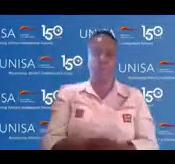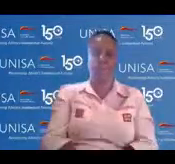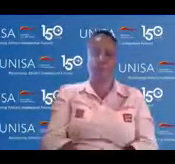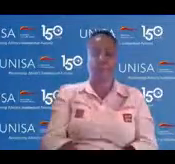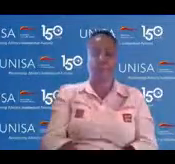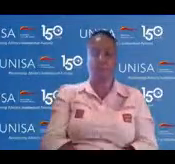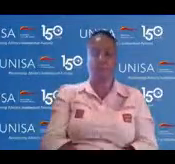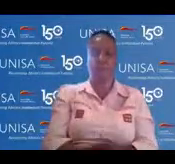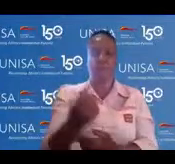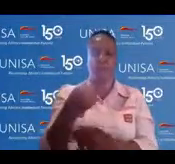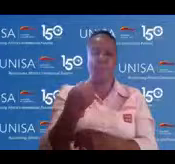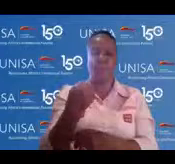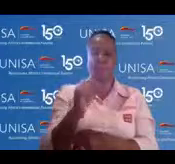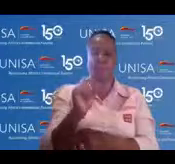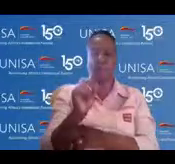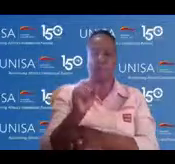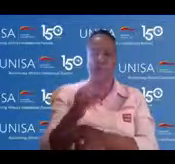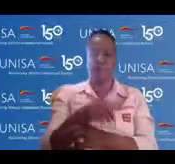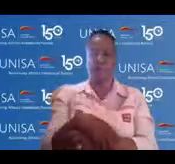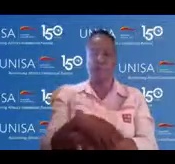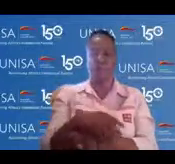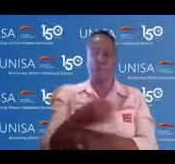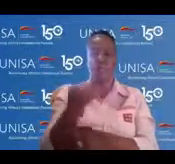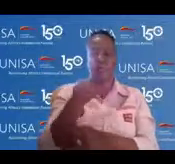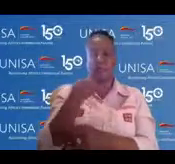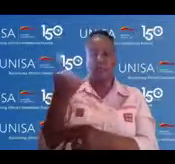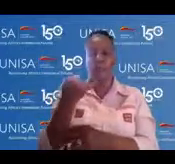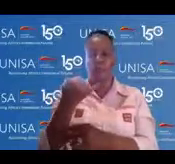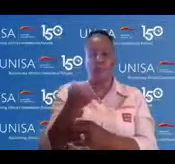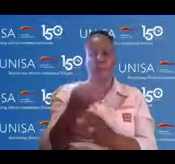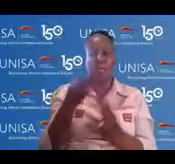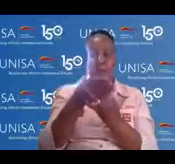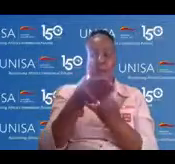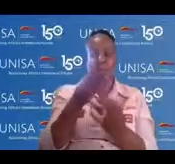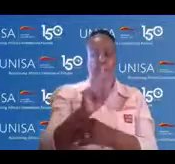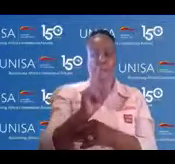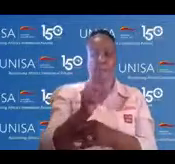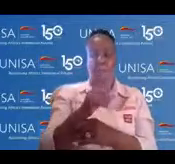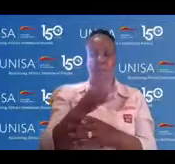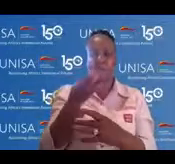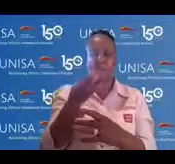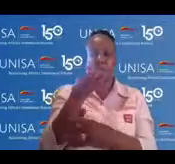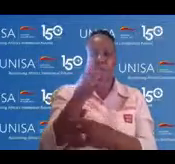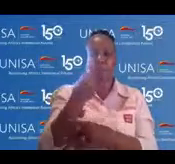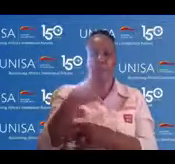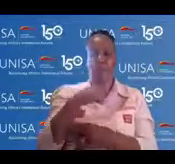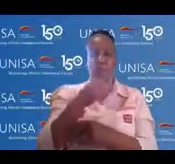one being the telephone entry, which is the most preferred by our students. You can call